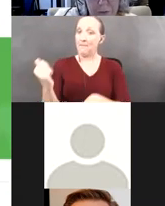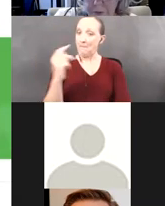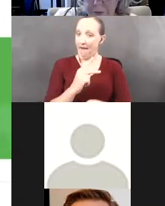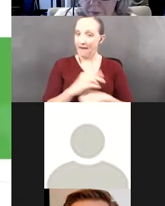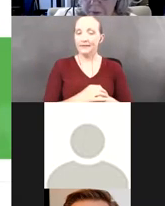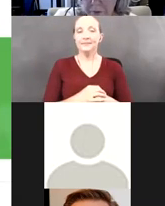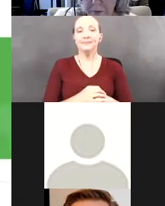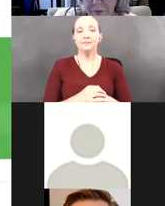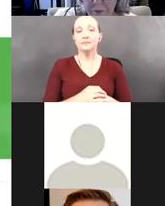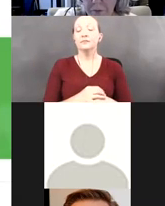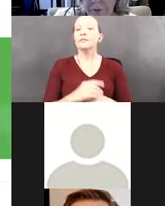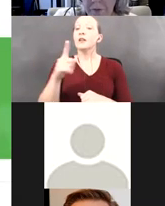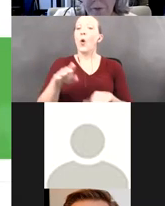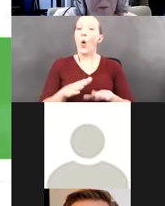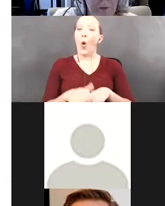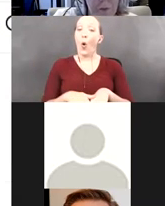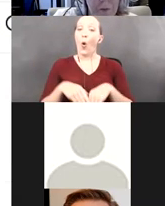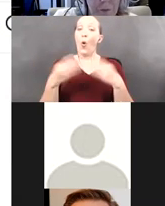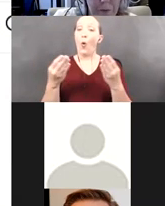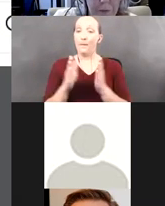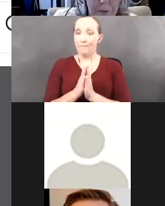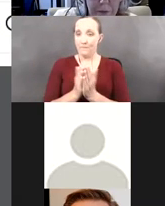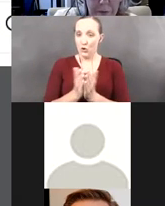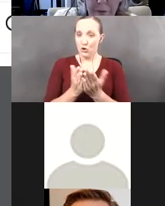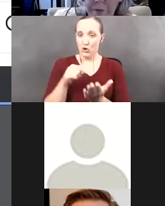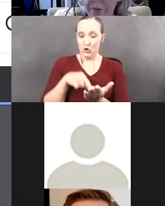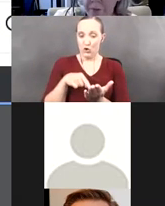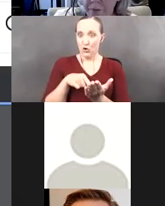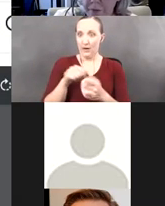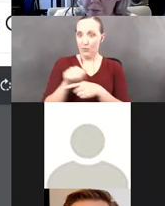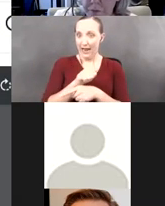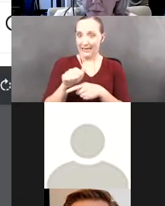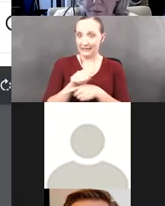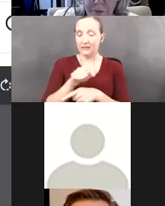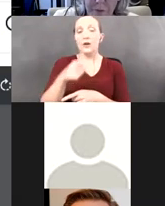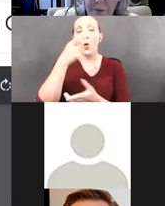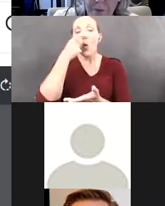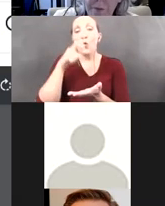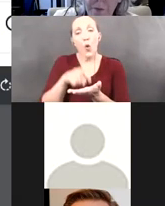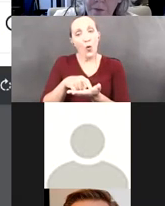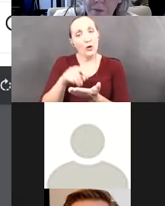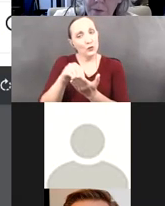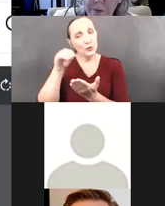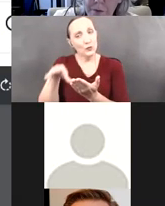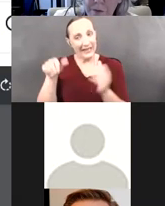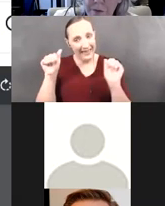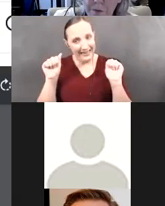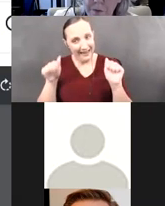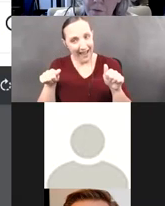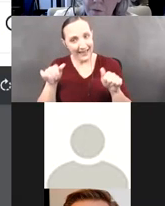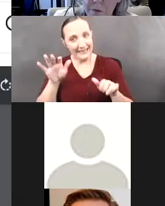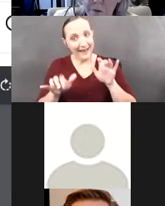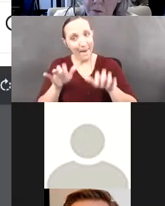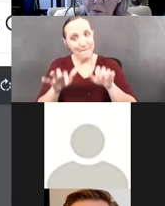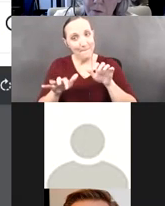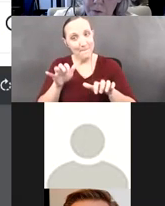Cuando practice abra books, las páginas de los libros de práctica, you will notice that ustedes students van a can ver type que los on alumnos